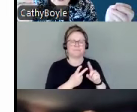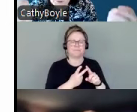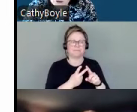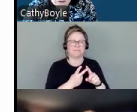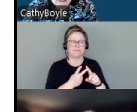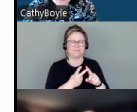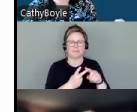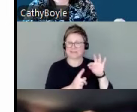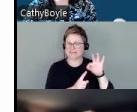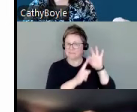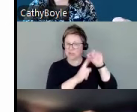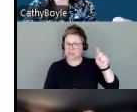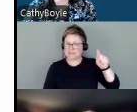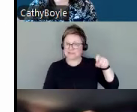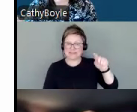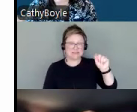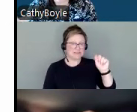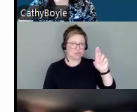or a special needs trust